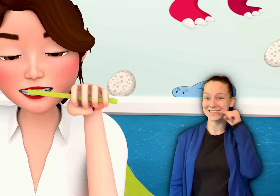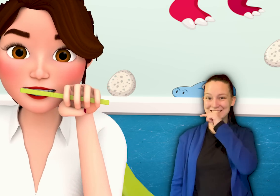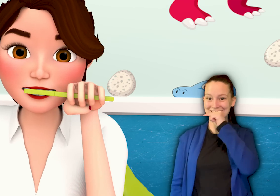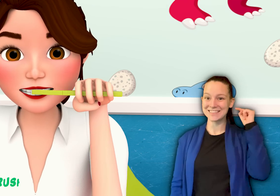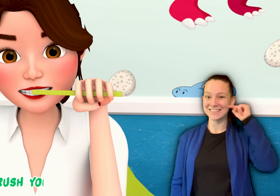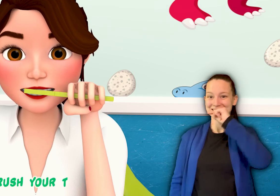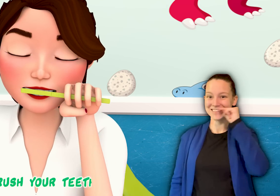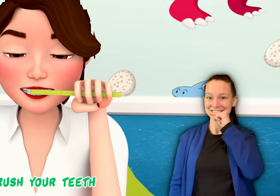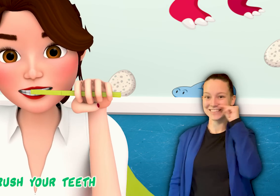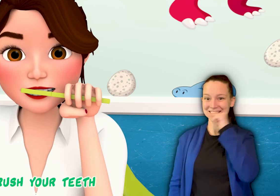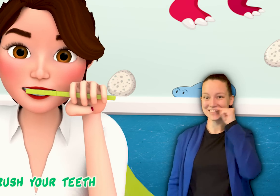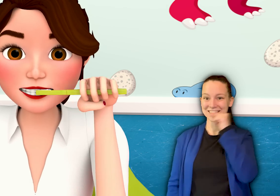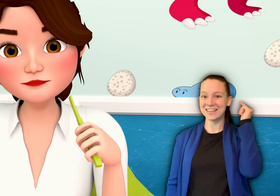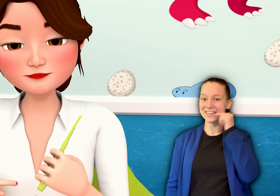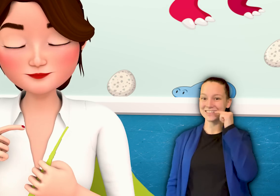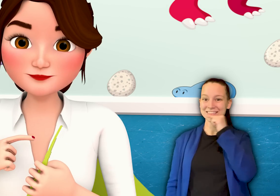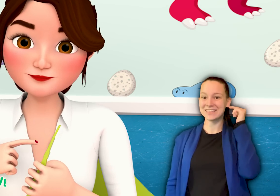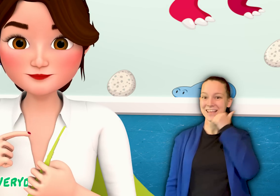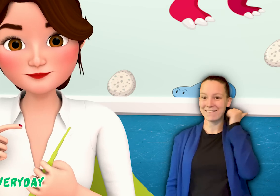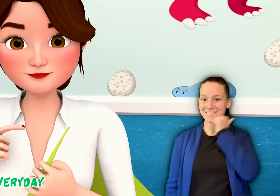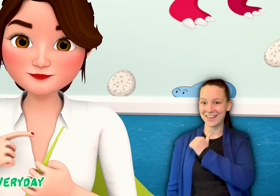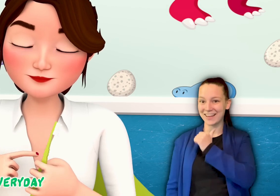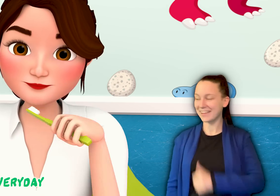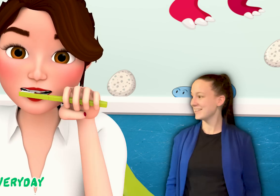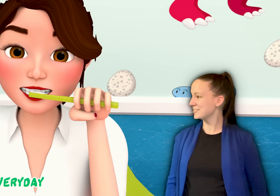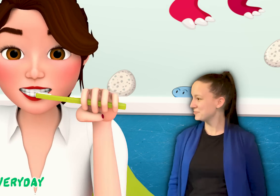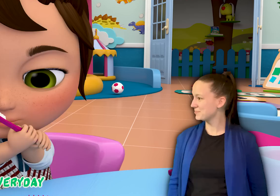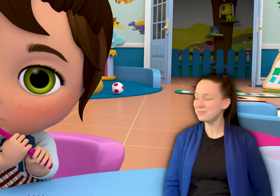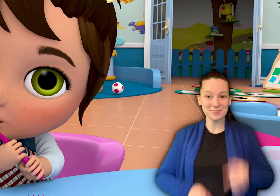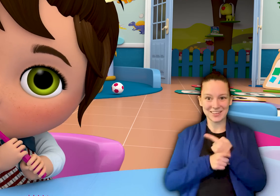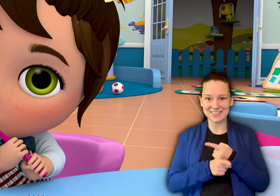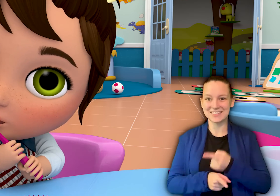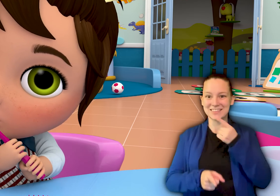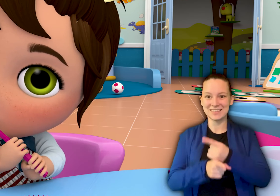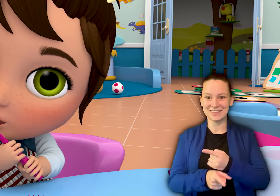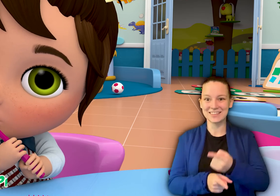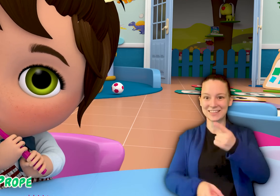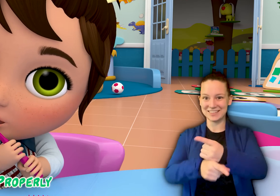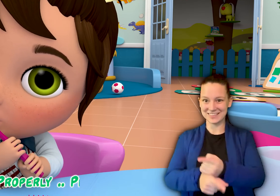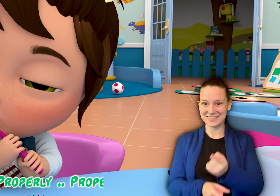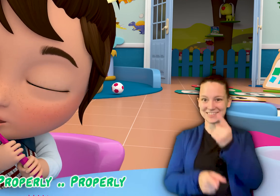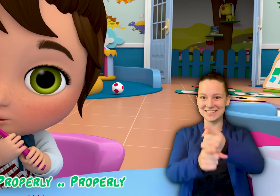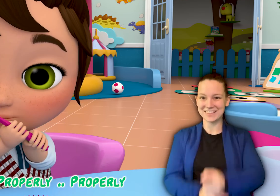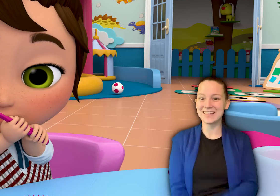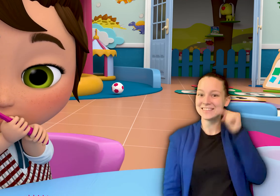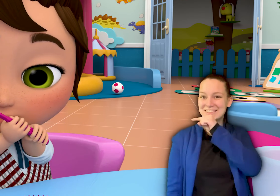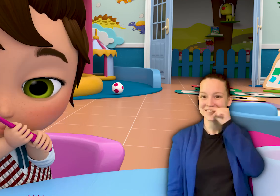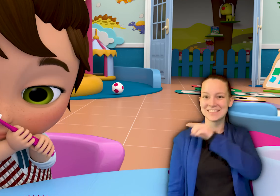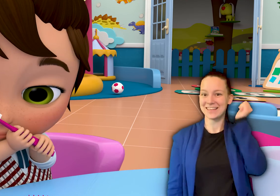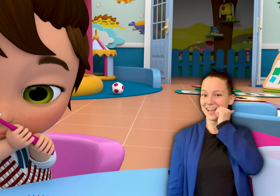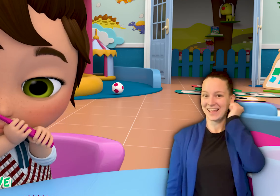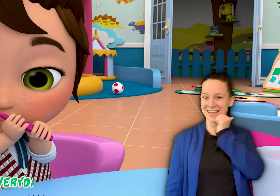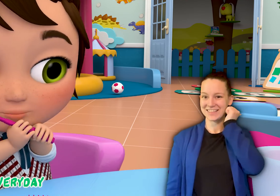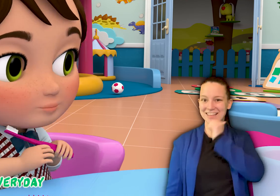brush brush brush your teeth brush it every day properly properly properly properly